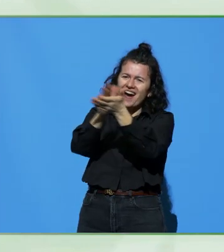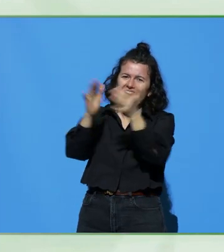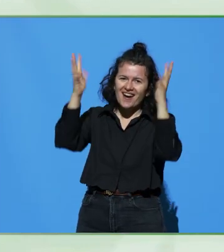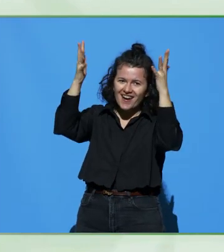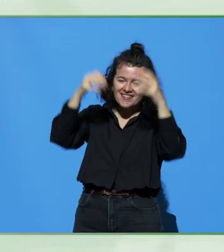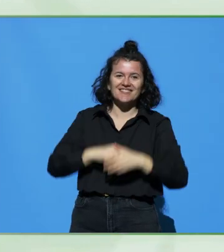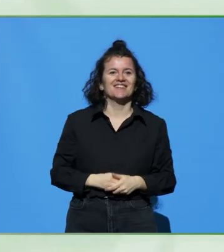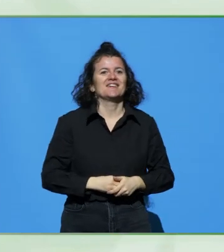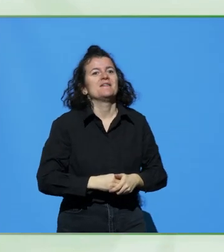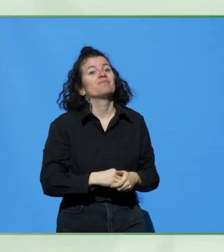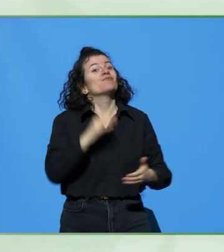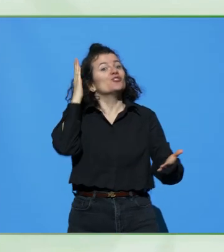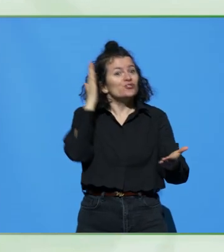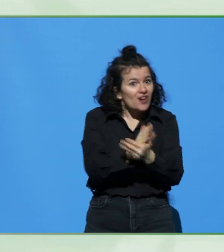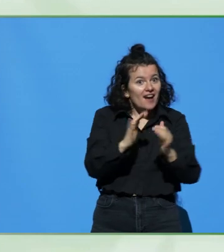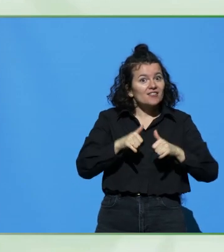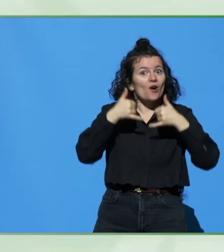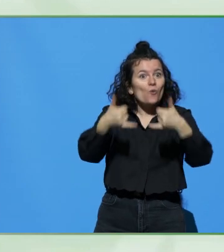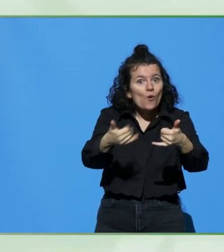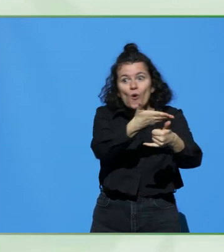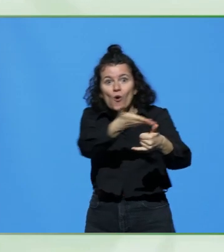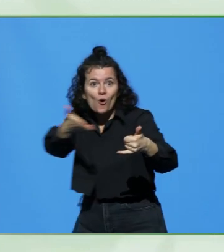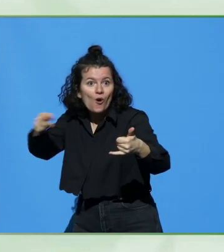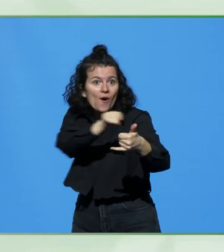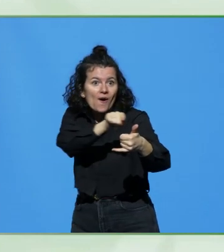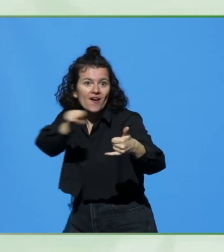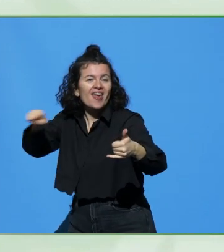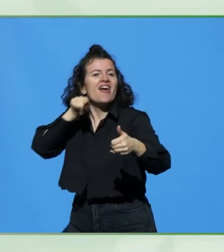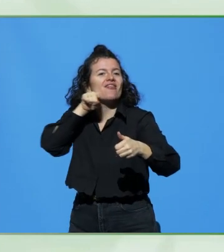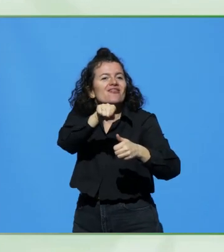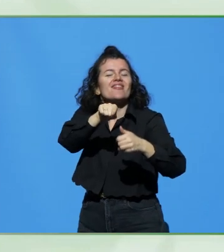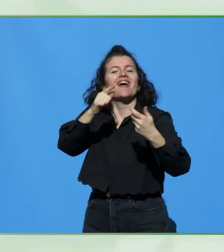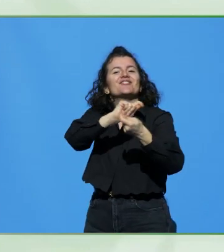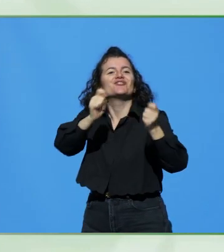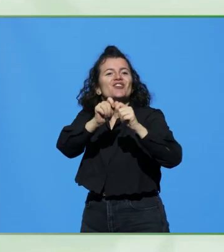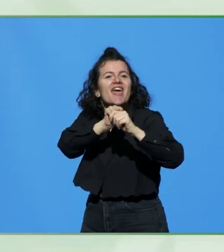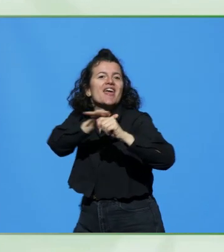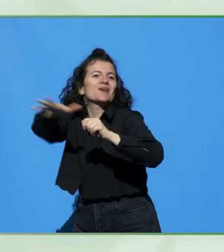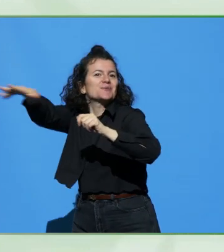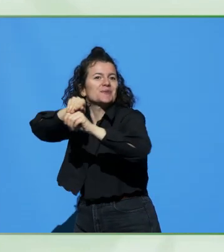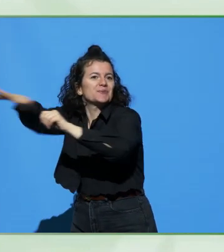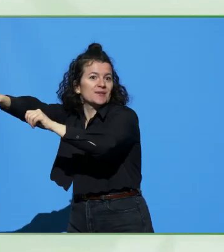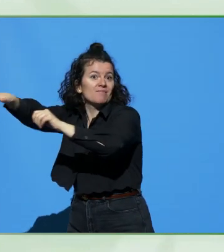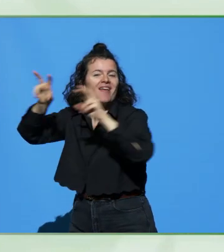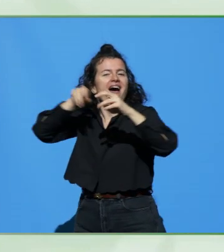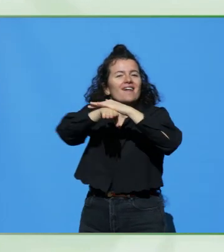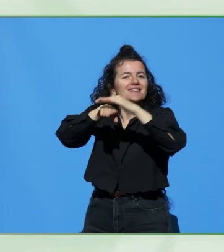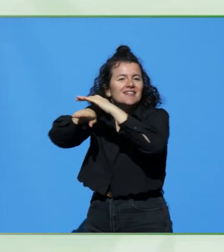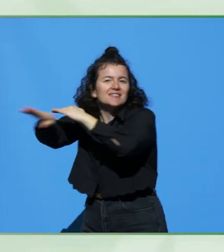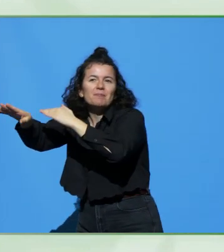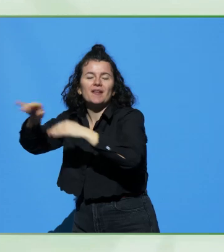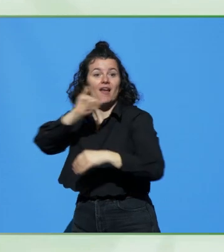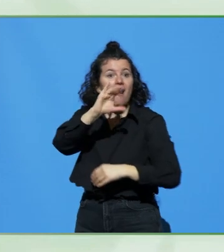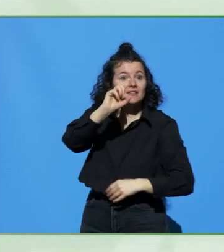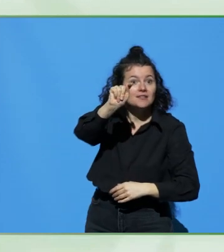change makers all over the world in accessibility, ICT, and crisis responses